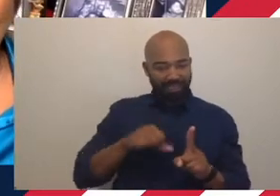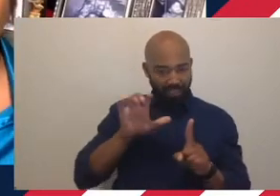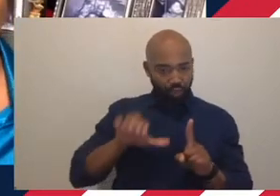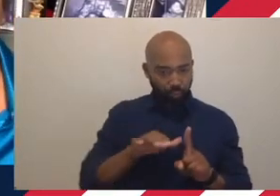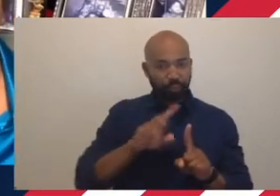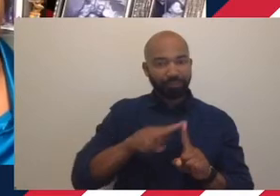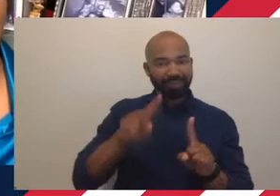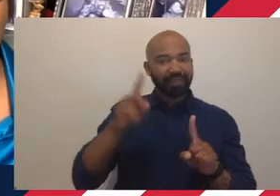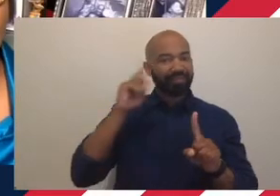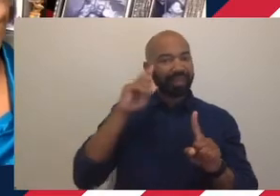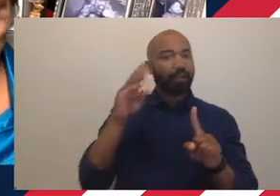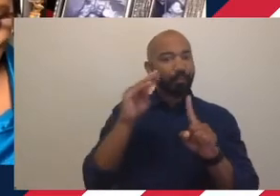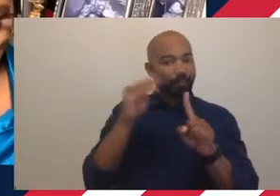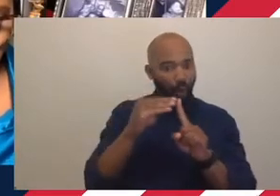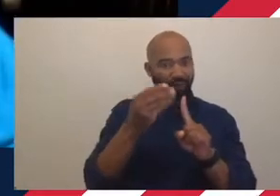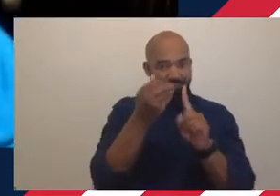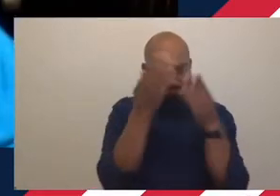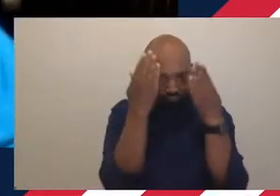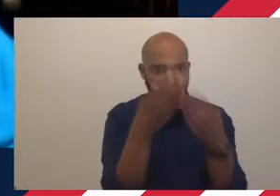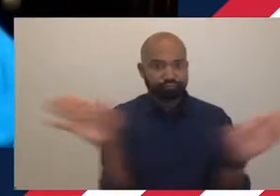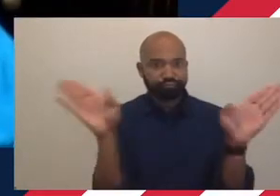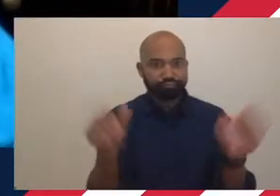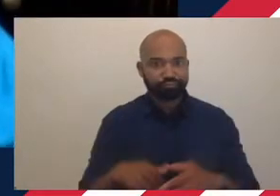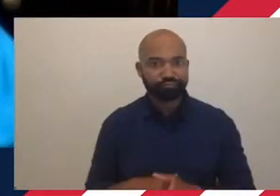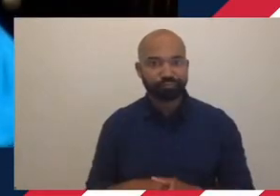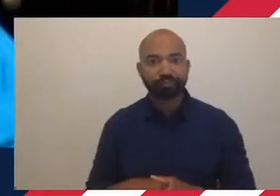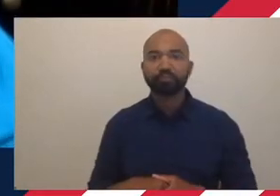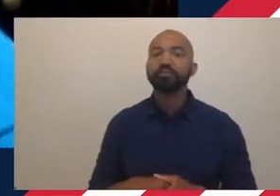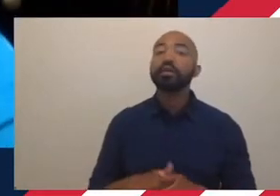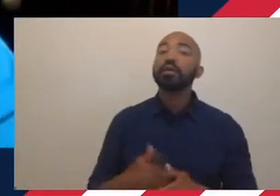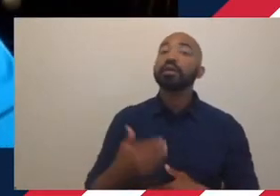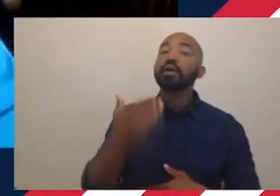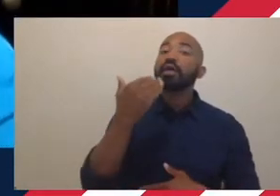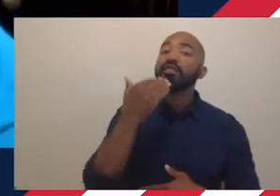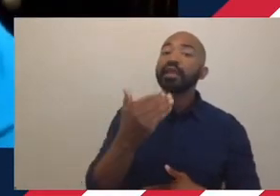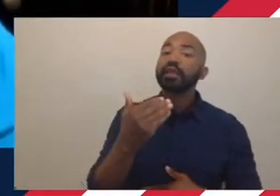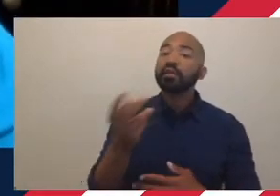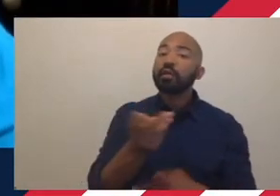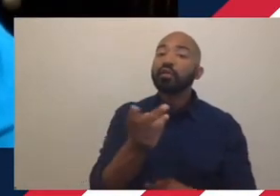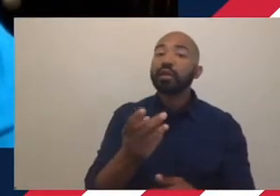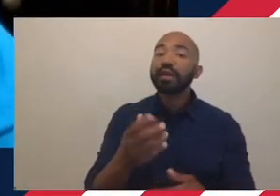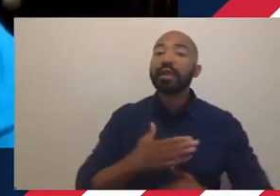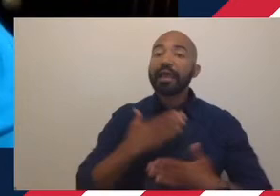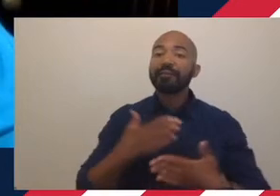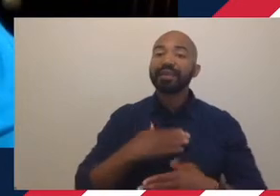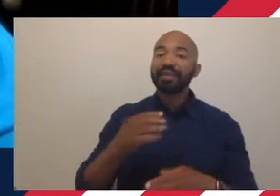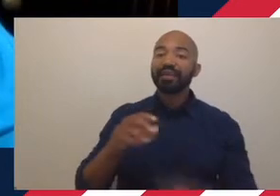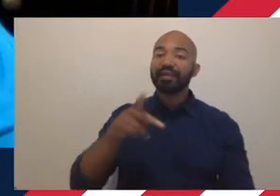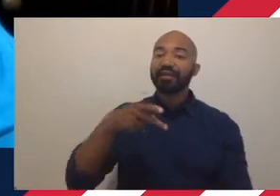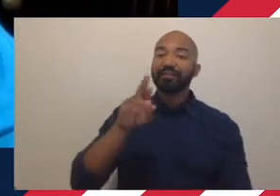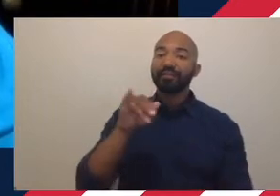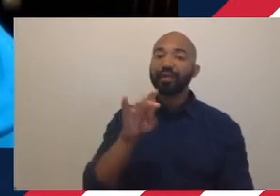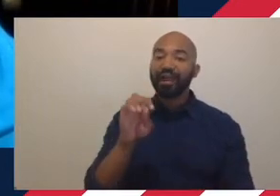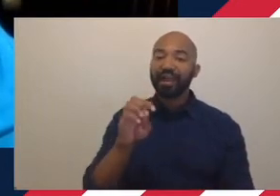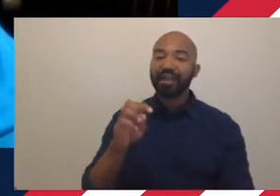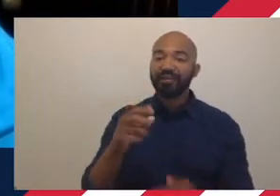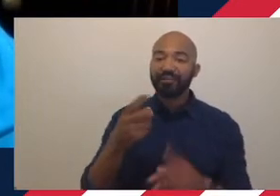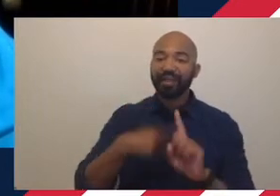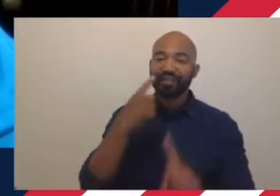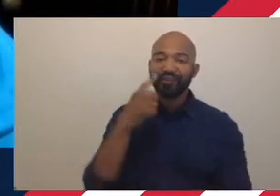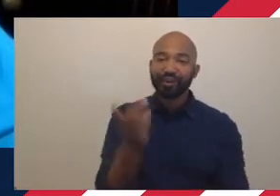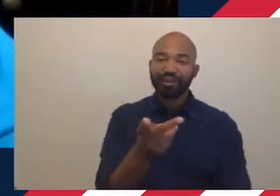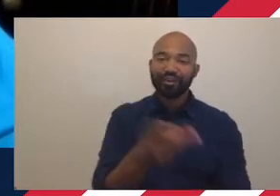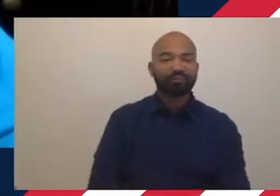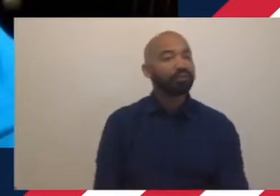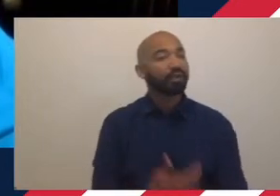All right, well, thank you to both of you. We appreciate you and happy Pride Month to you. Thank you. Joining us next